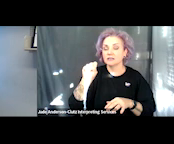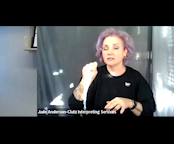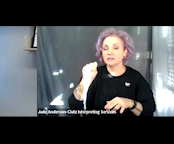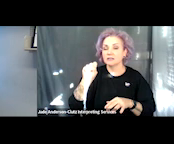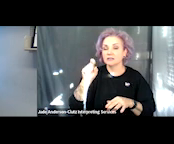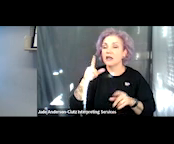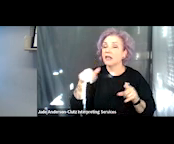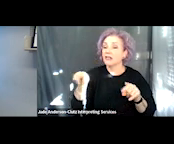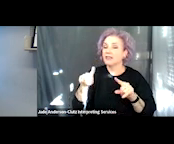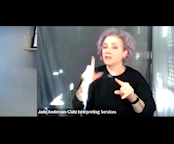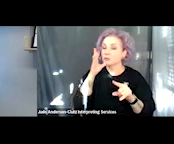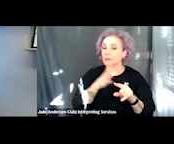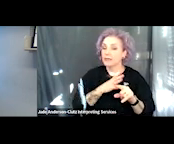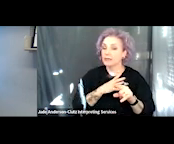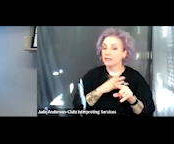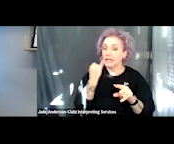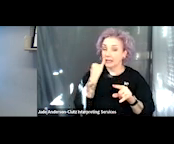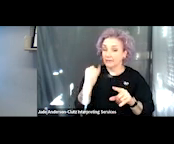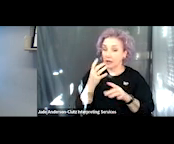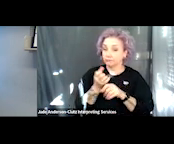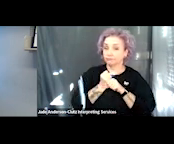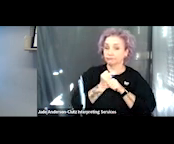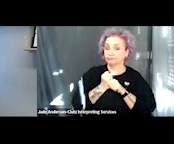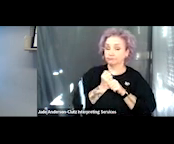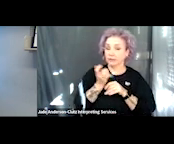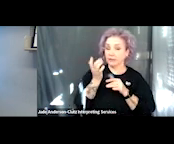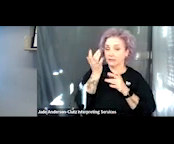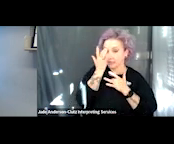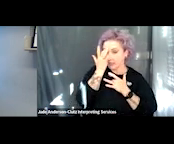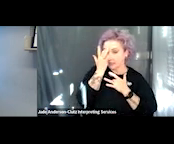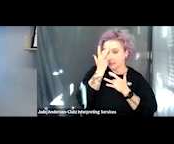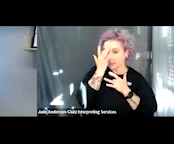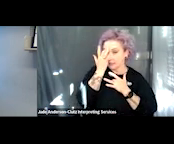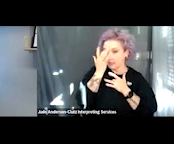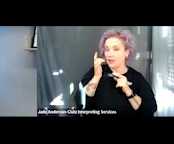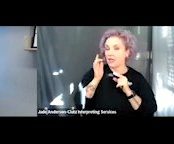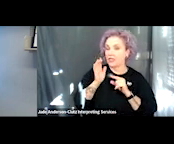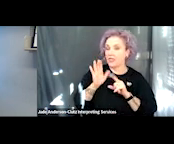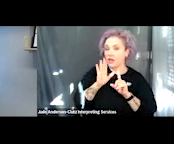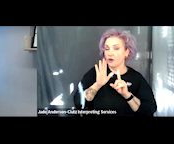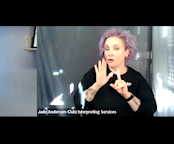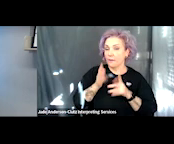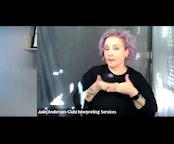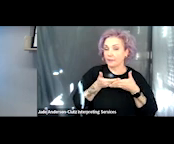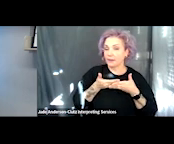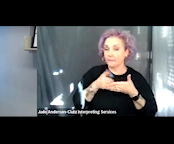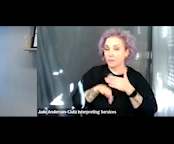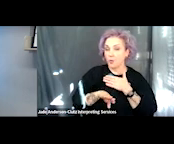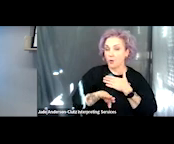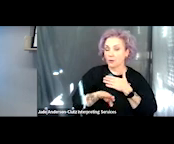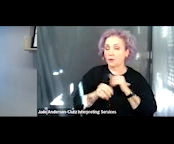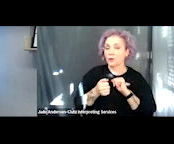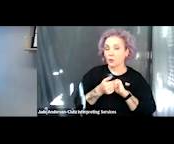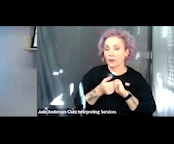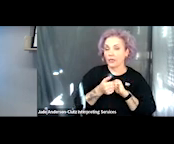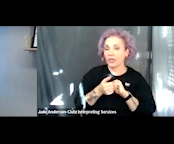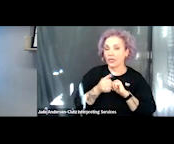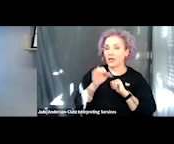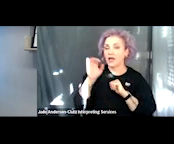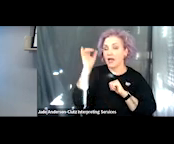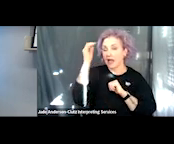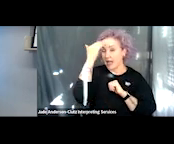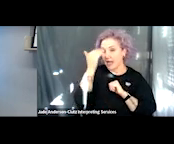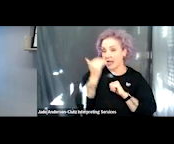developing microcephaly. And so, again, this is not necessarily the full exhaustive list. There are